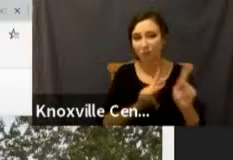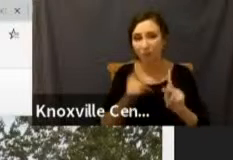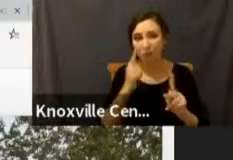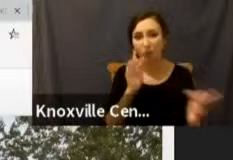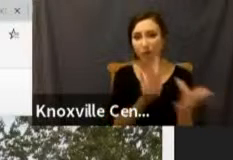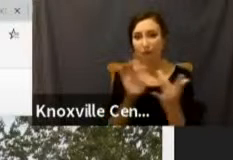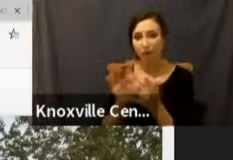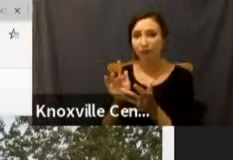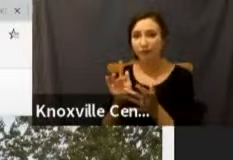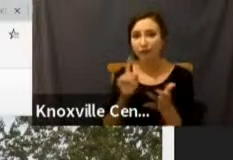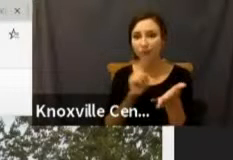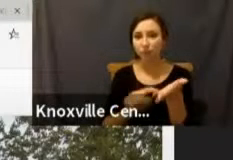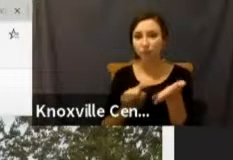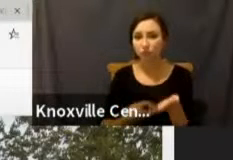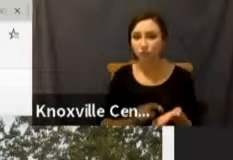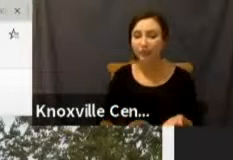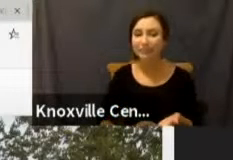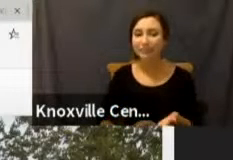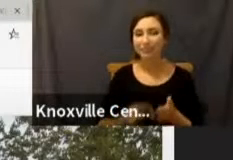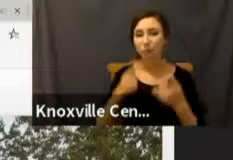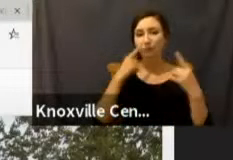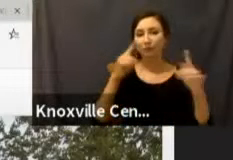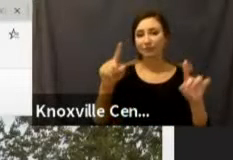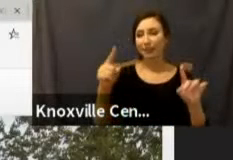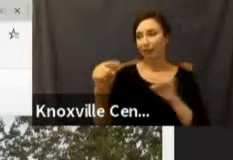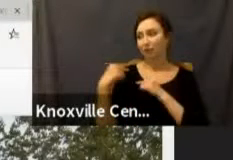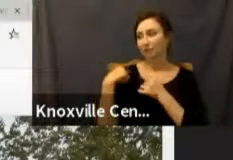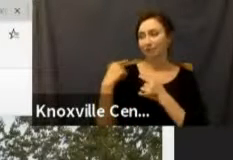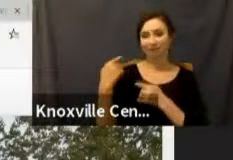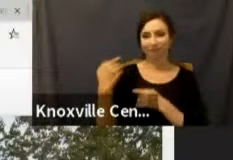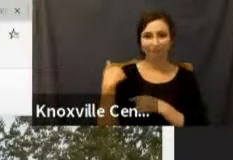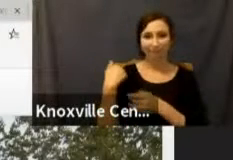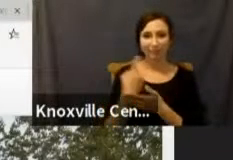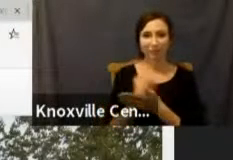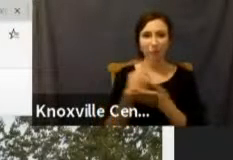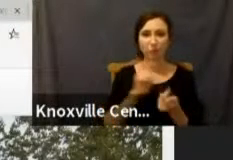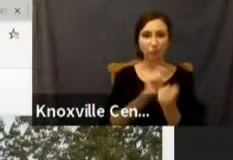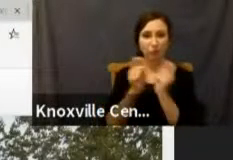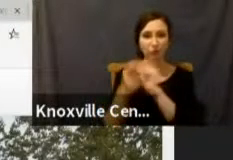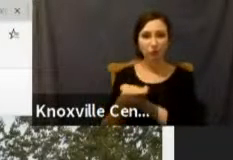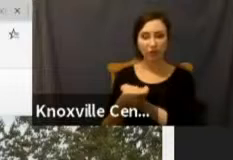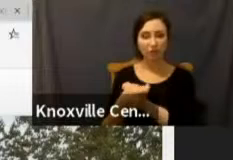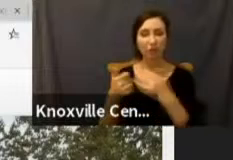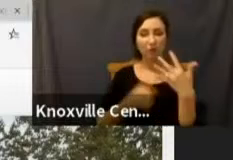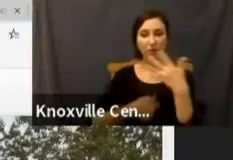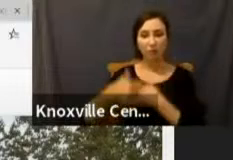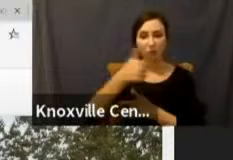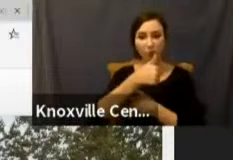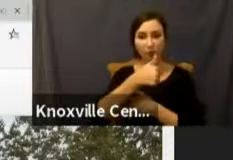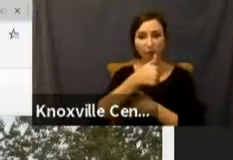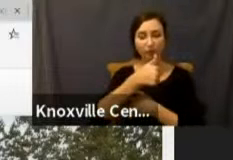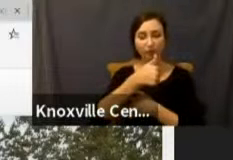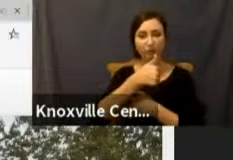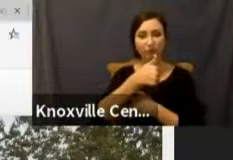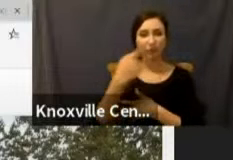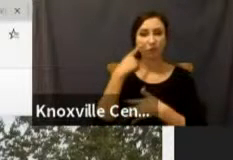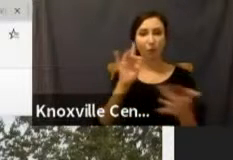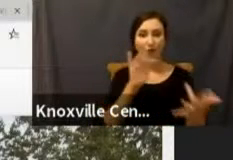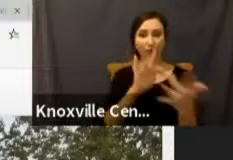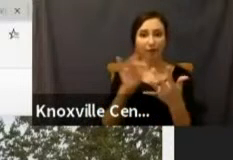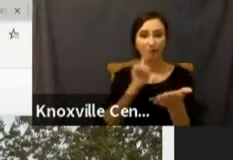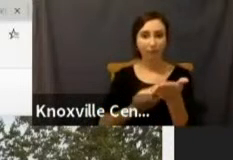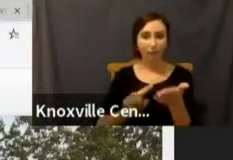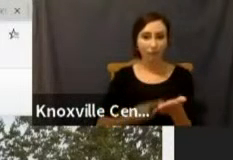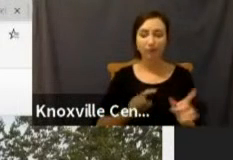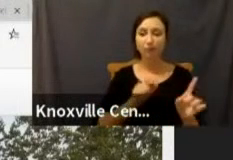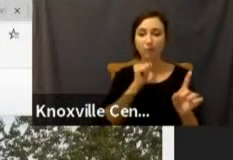past week, we're changing our prioritization of contact tracing. So